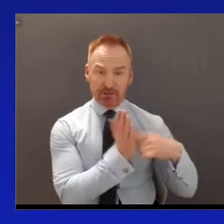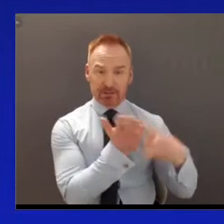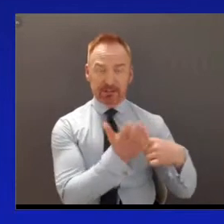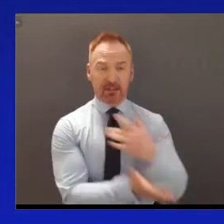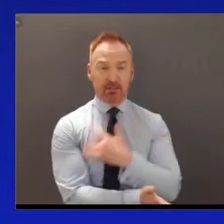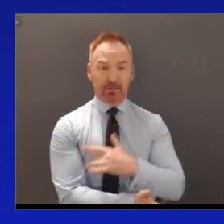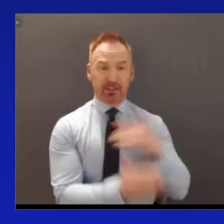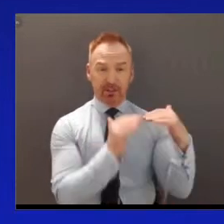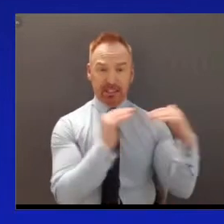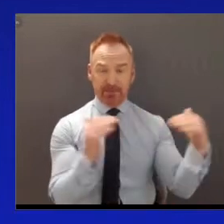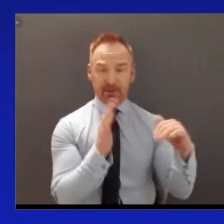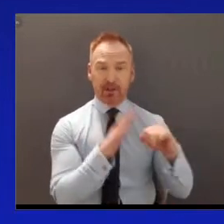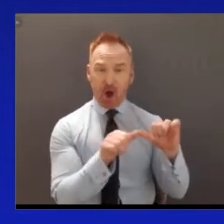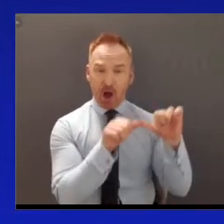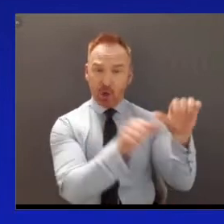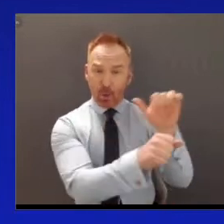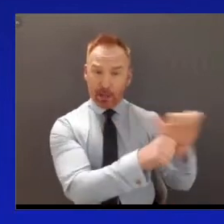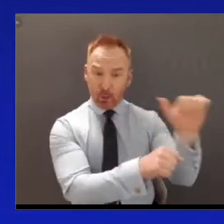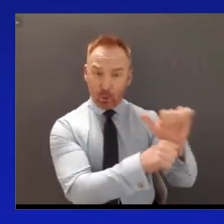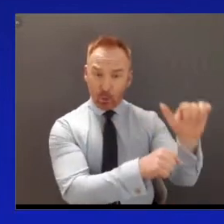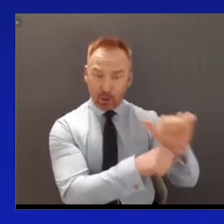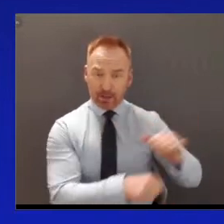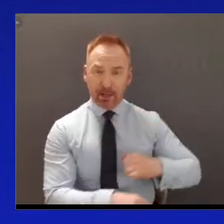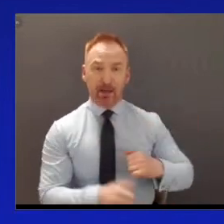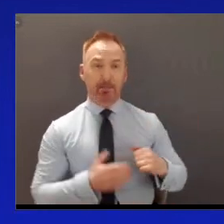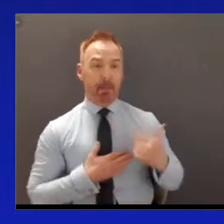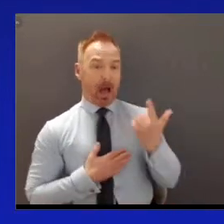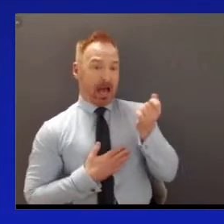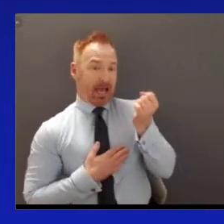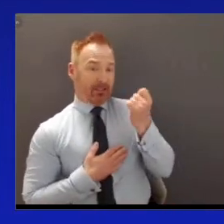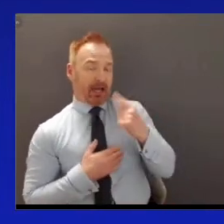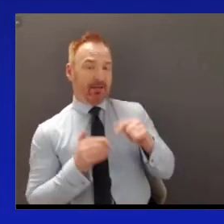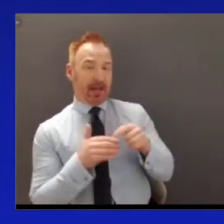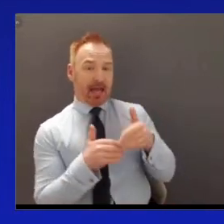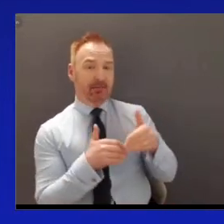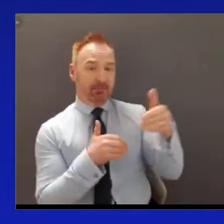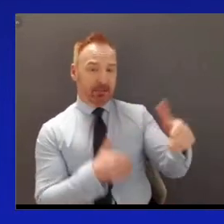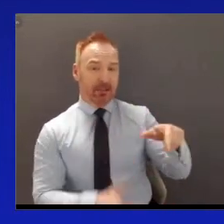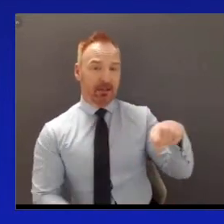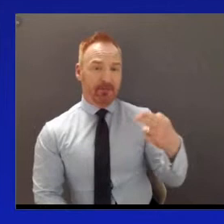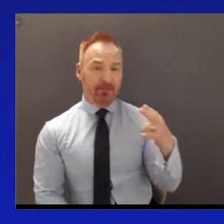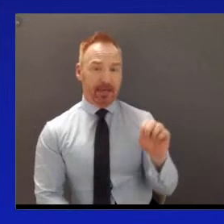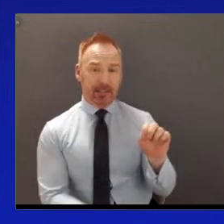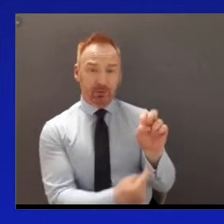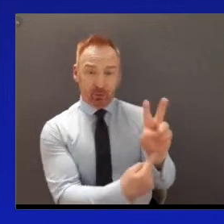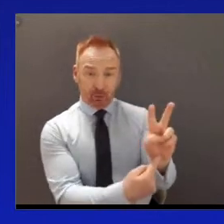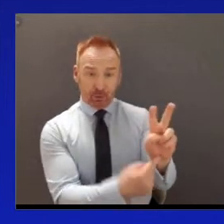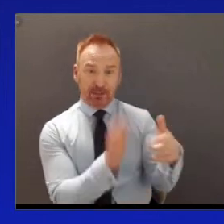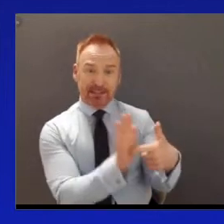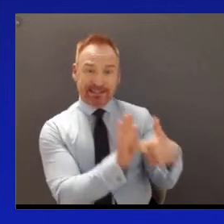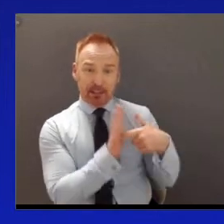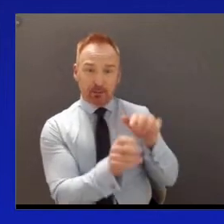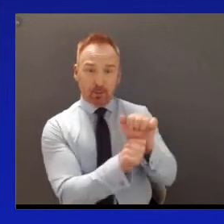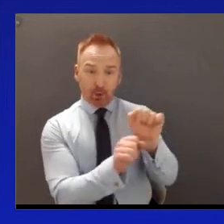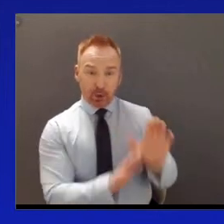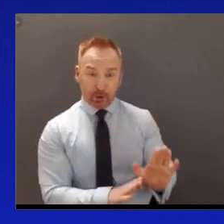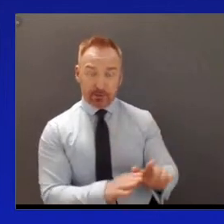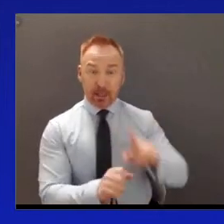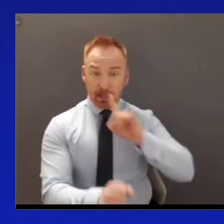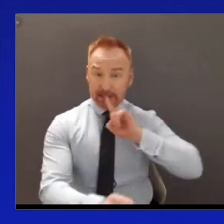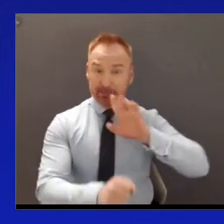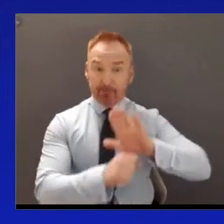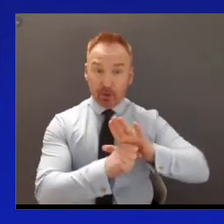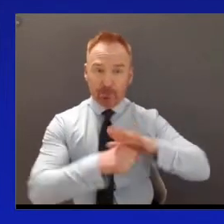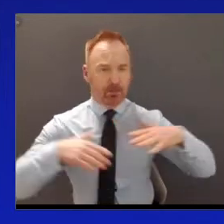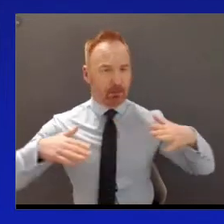the discussions I had heard is they would fall in phase 2 in the essential workers. But that has not yet been confirmed. There's still